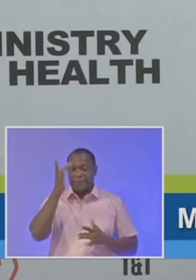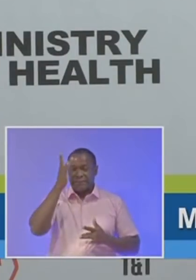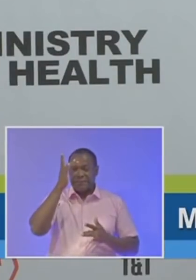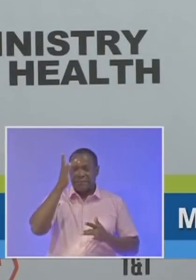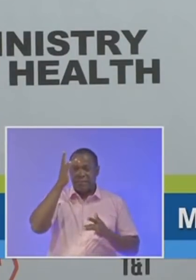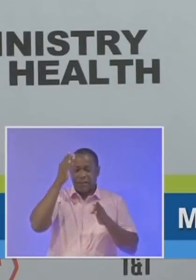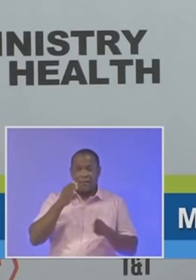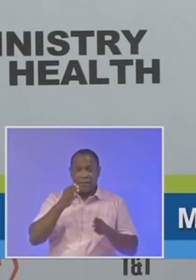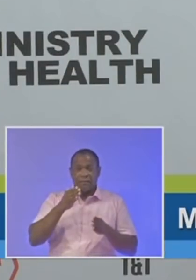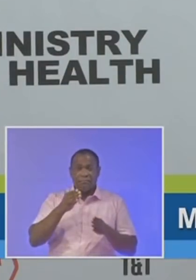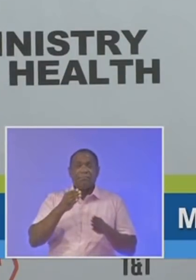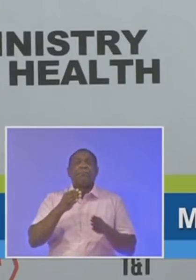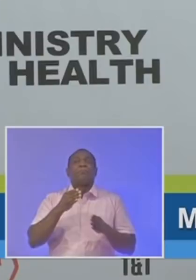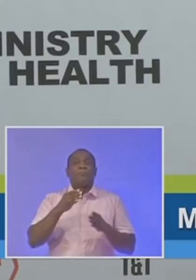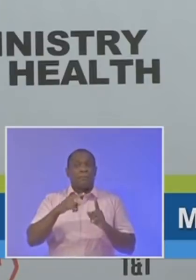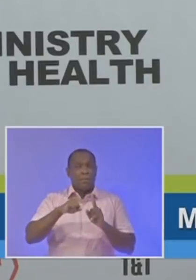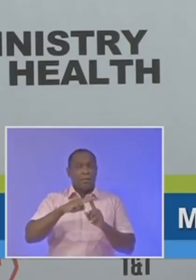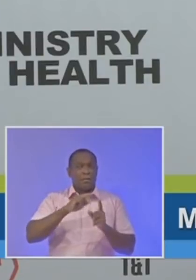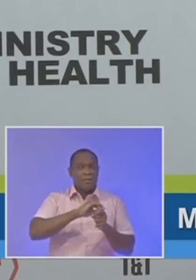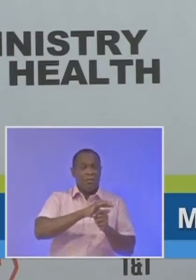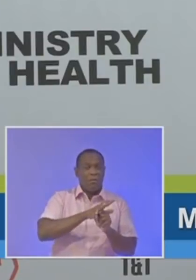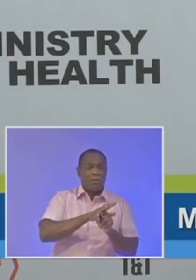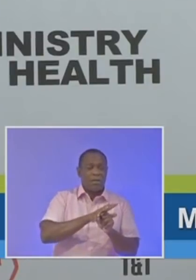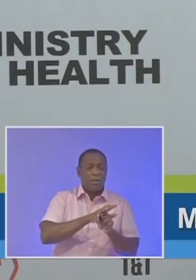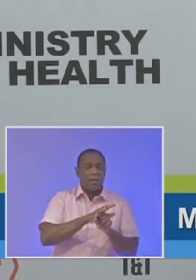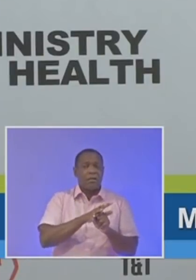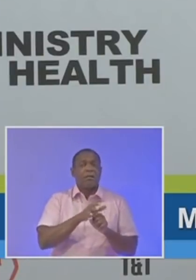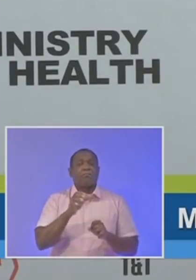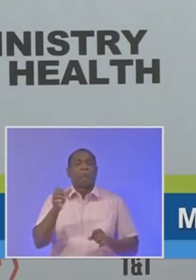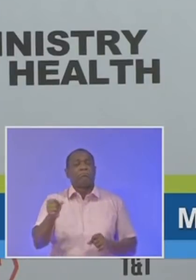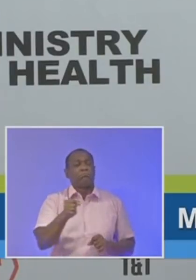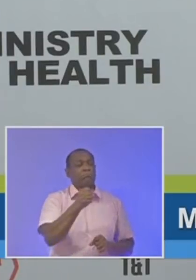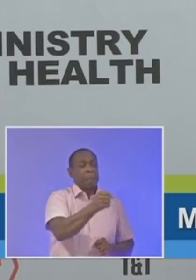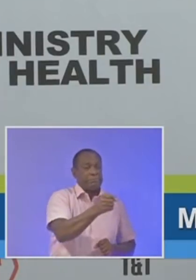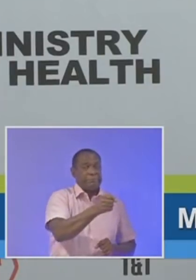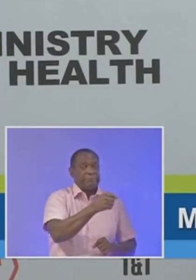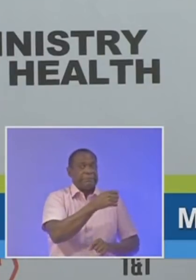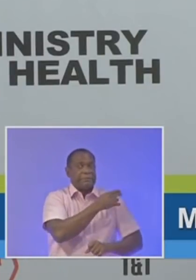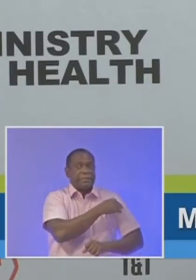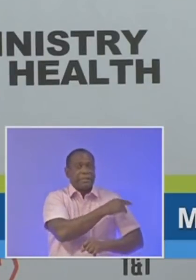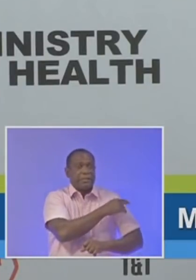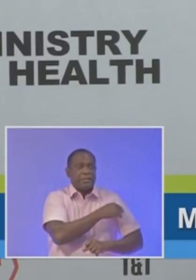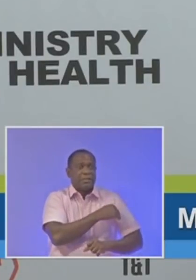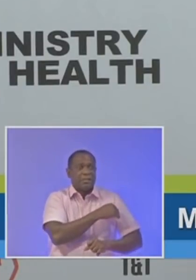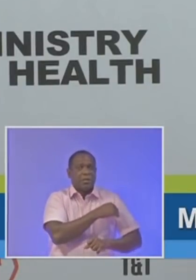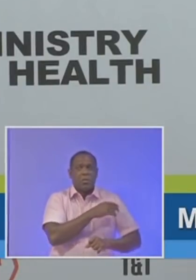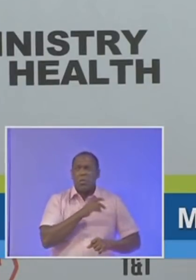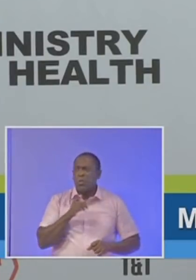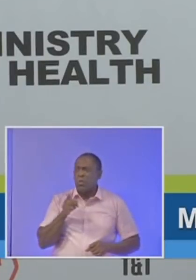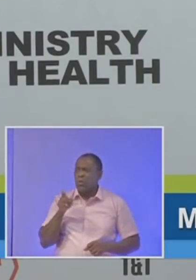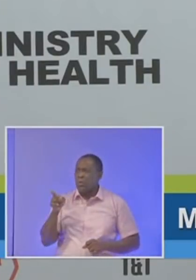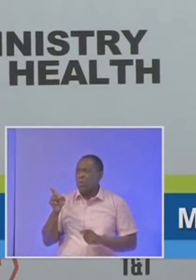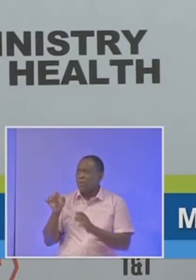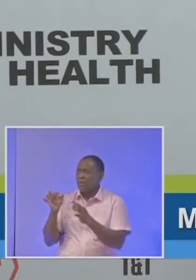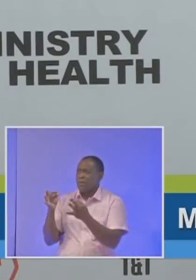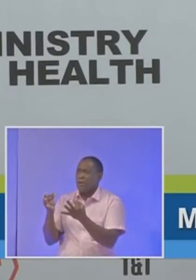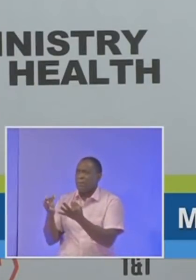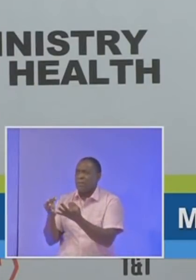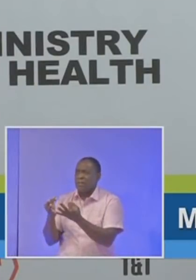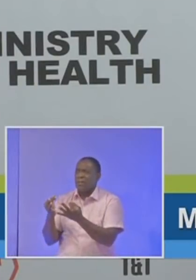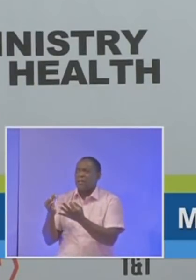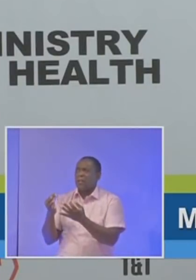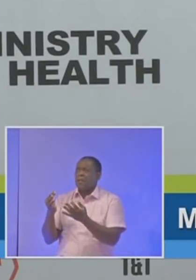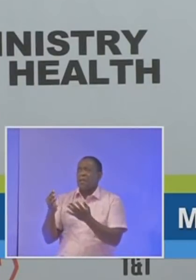facilities after being infected with the SARS-CoV-2 virus. They feel stripped of their independence, freedom